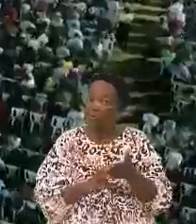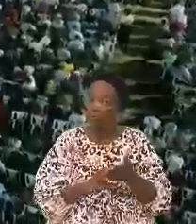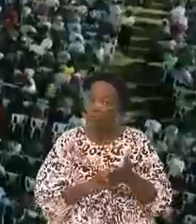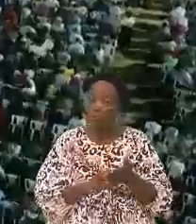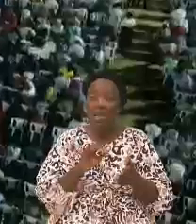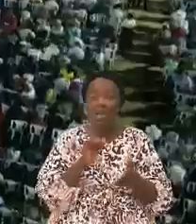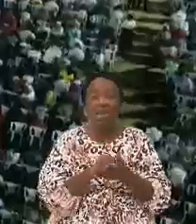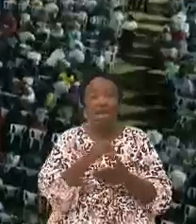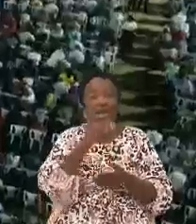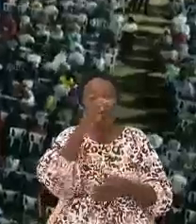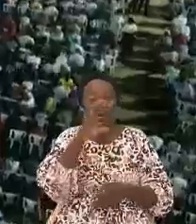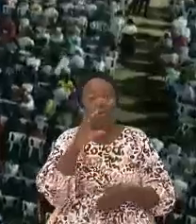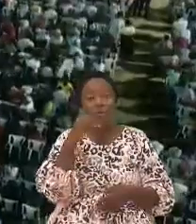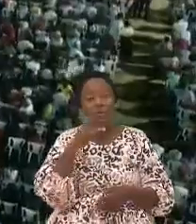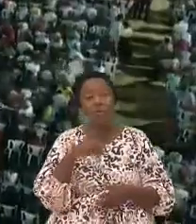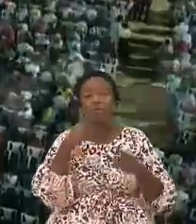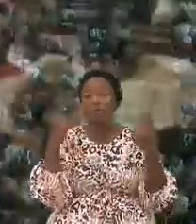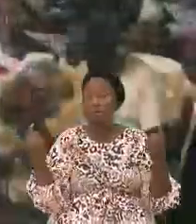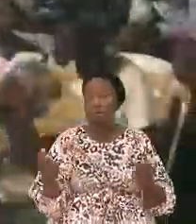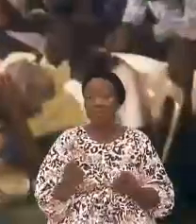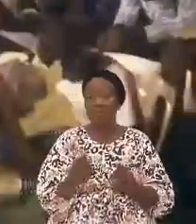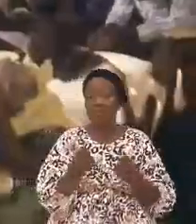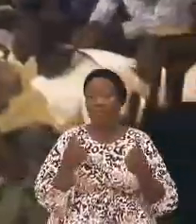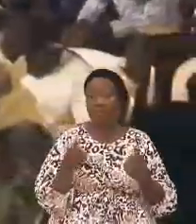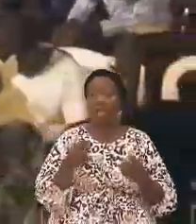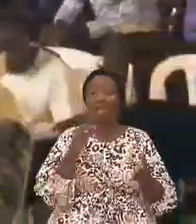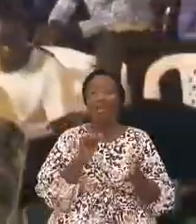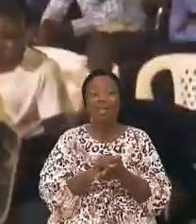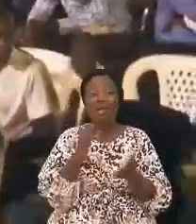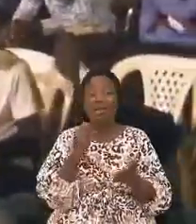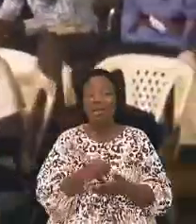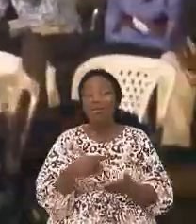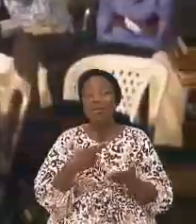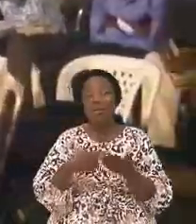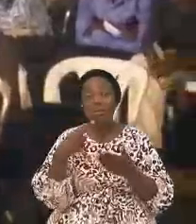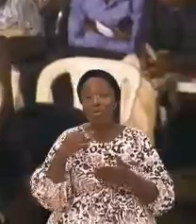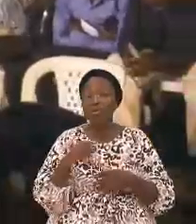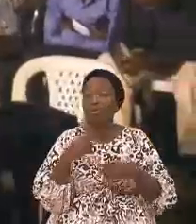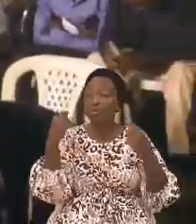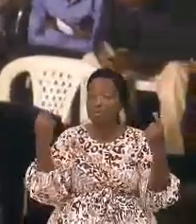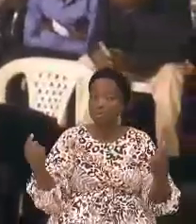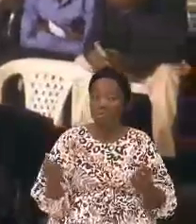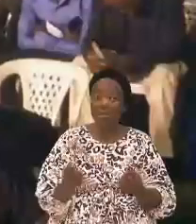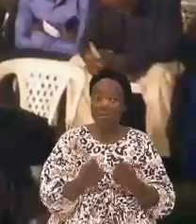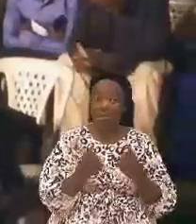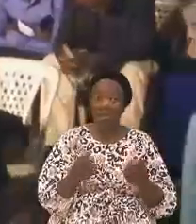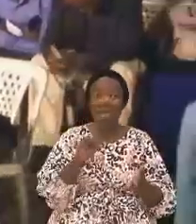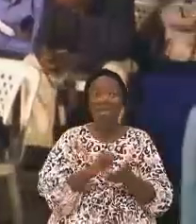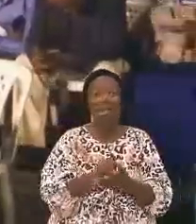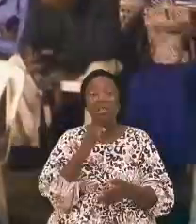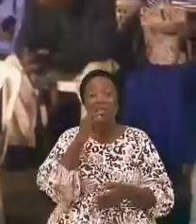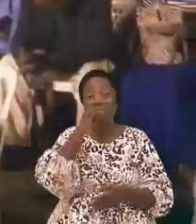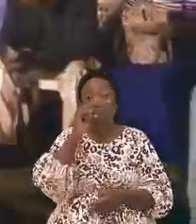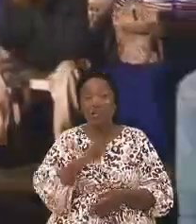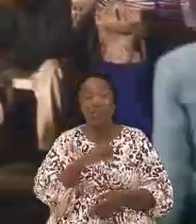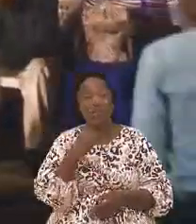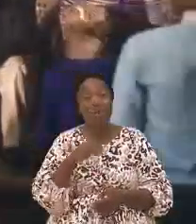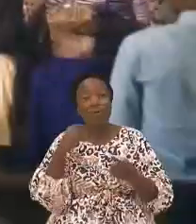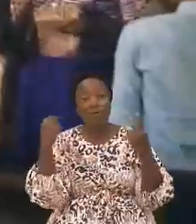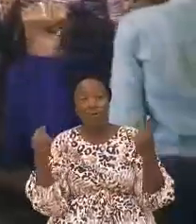you want him to remove that curse of sin, that consequence